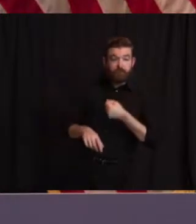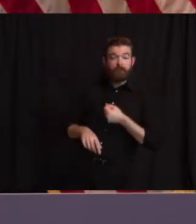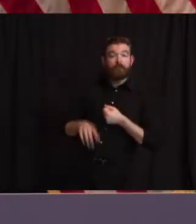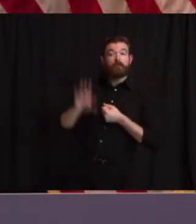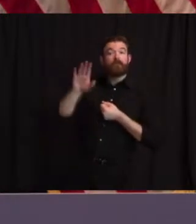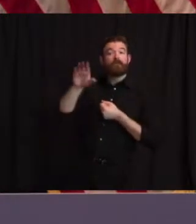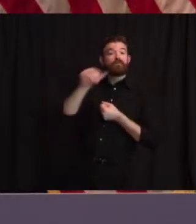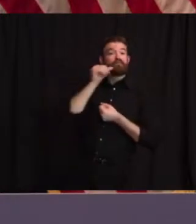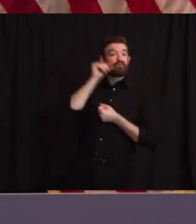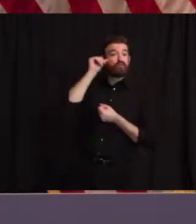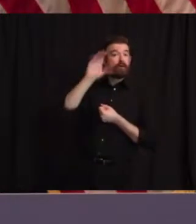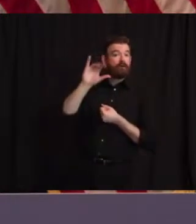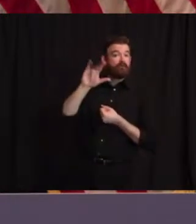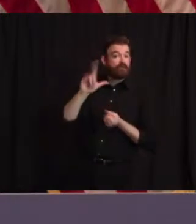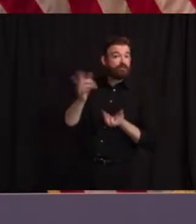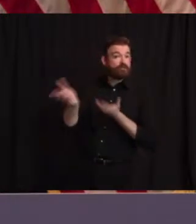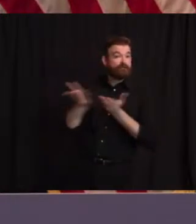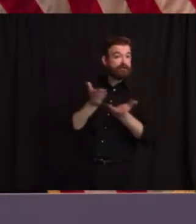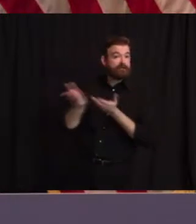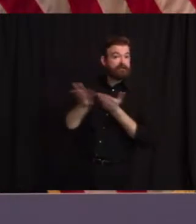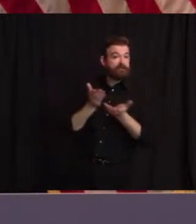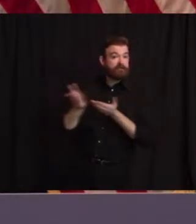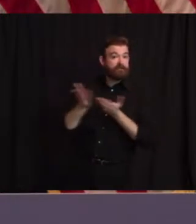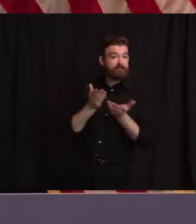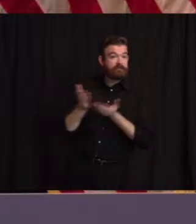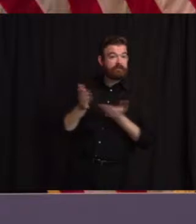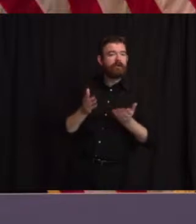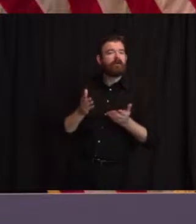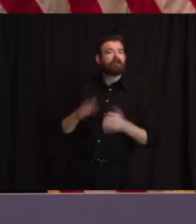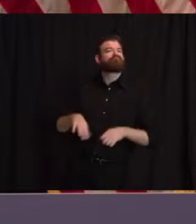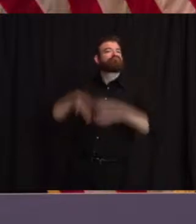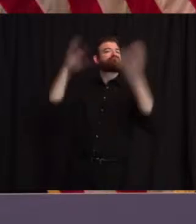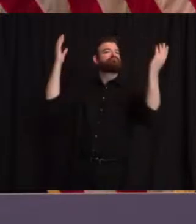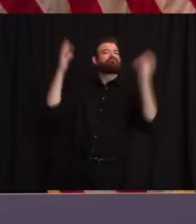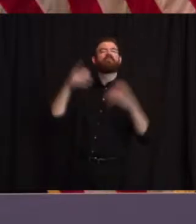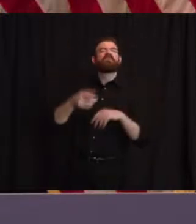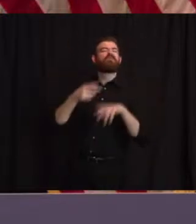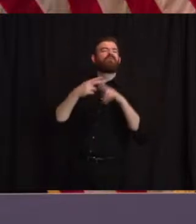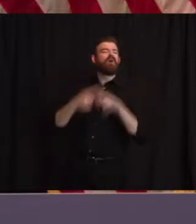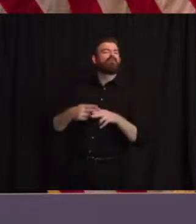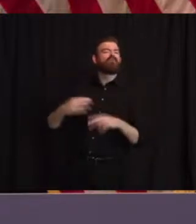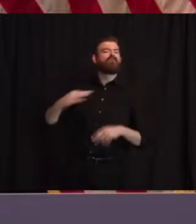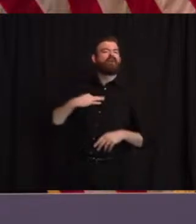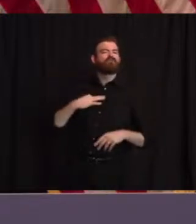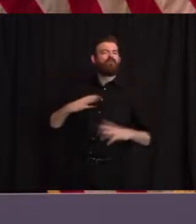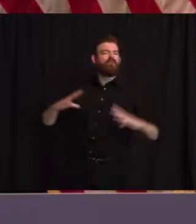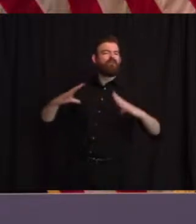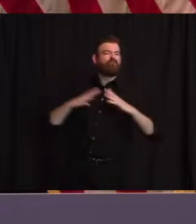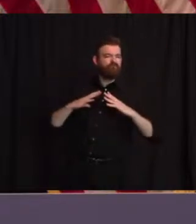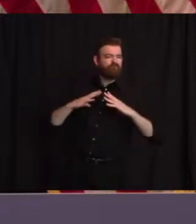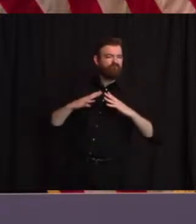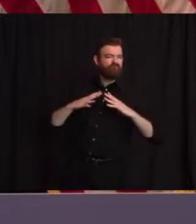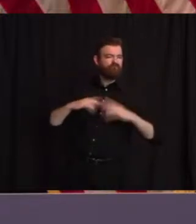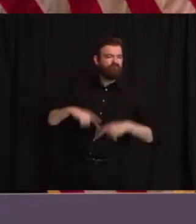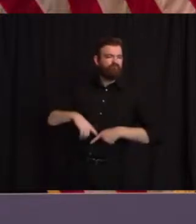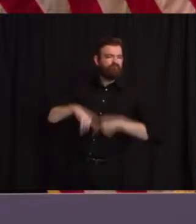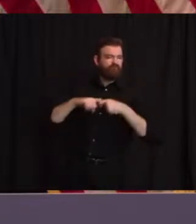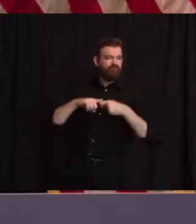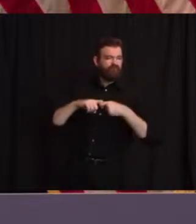lieu of layoff up to 90 days, as well as to continue the employer contribution on health benefits.